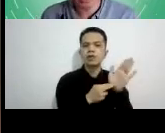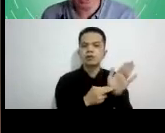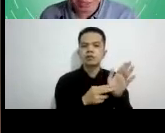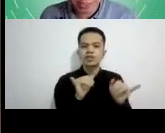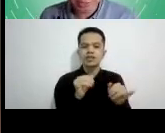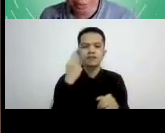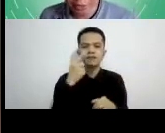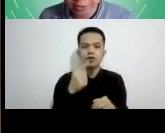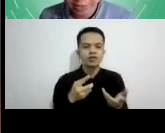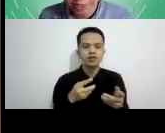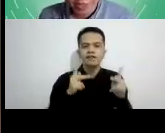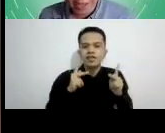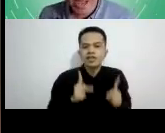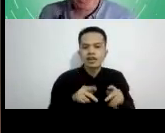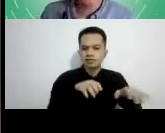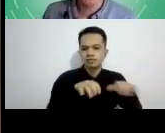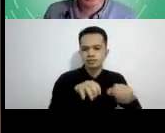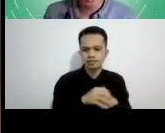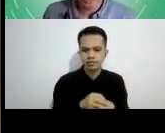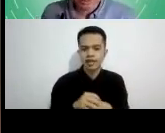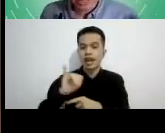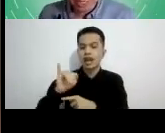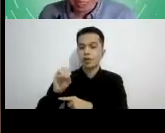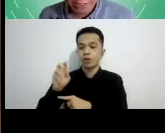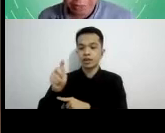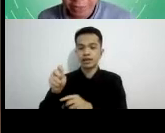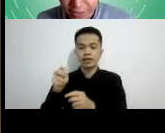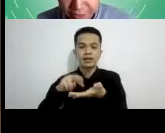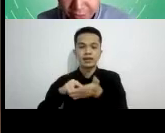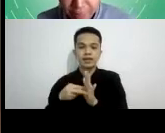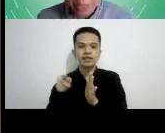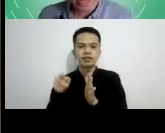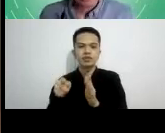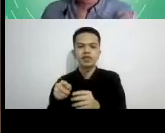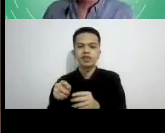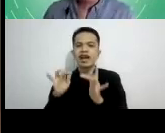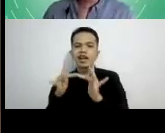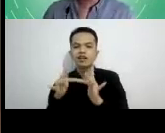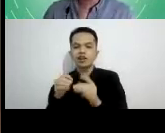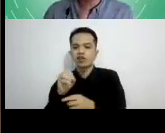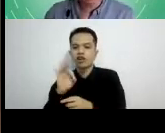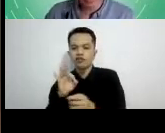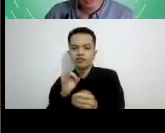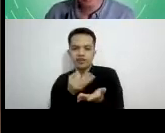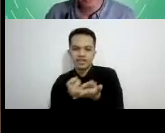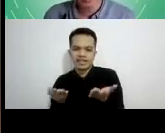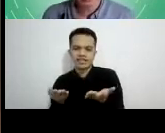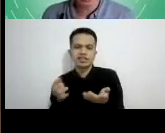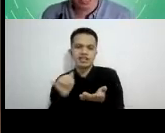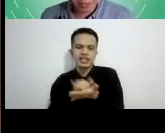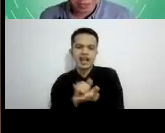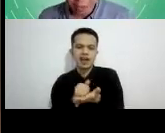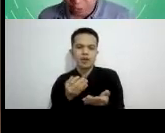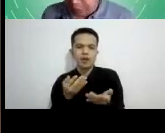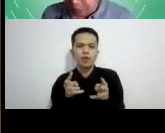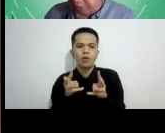side, physical side of doing things. And IoT, which means Internet of Things, represents also a way of those